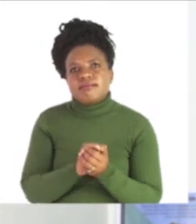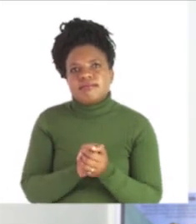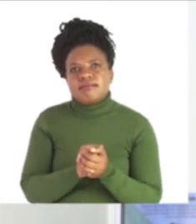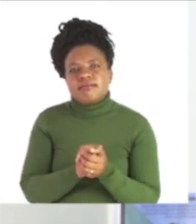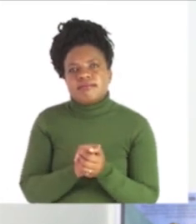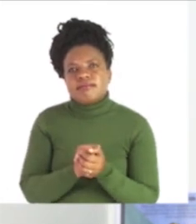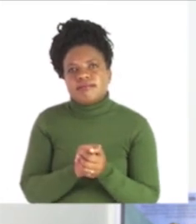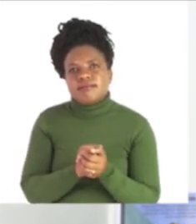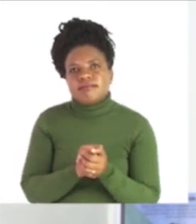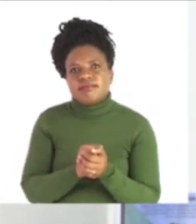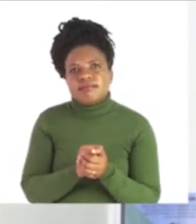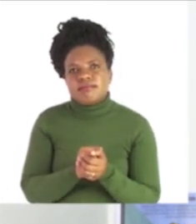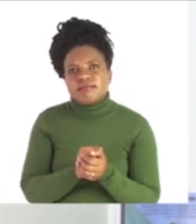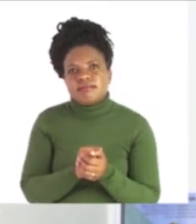product.